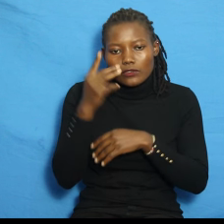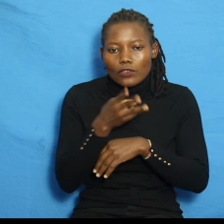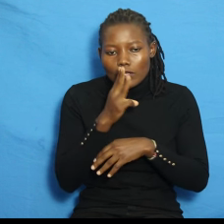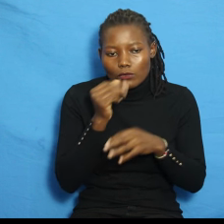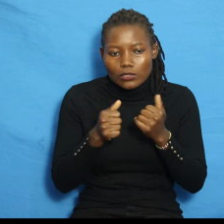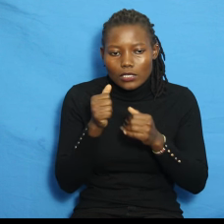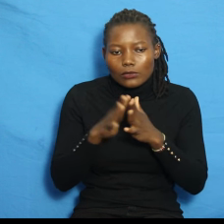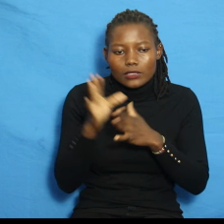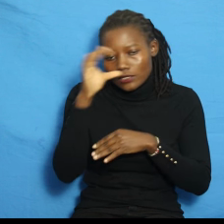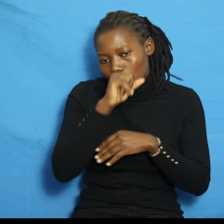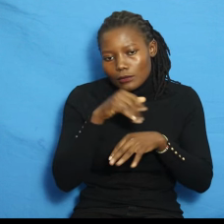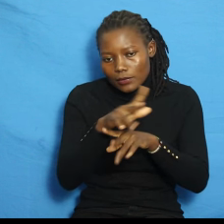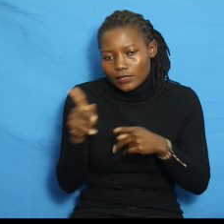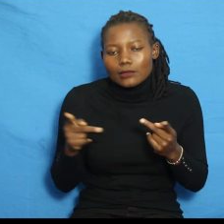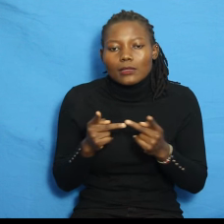is displaced.